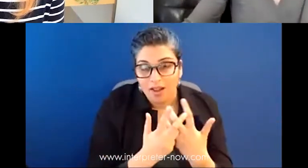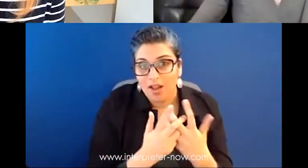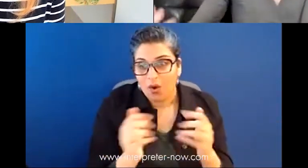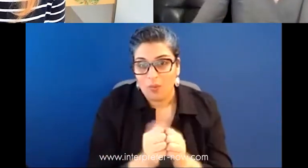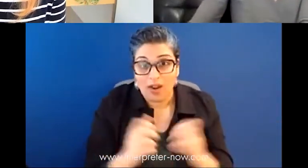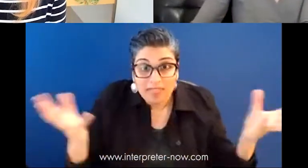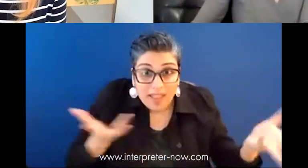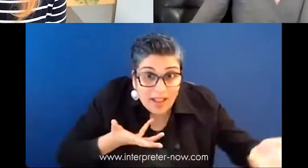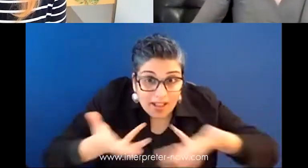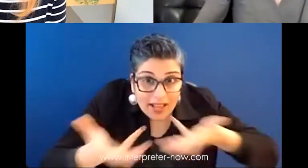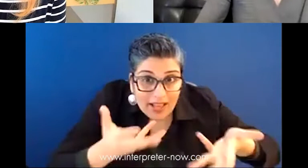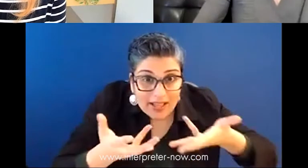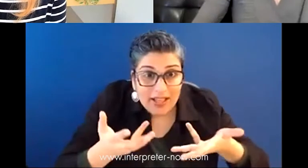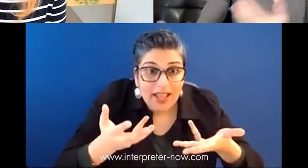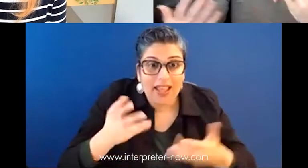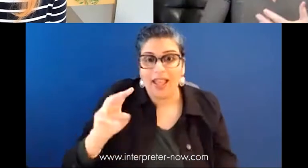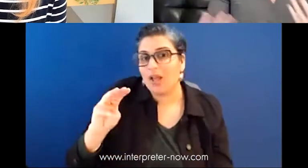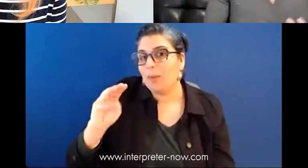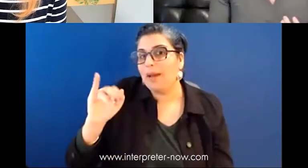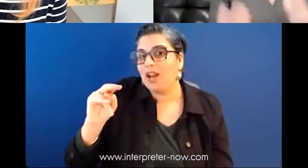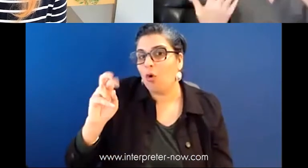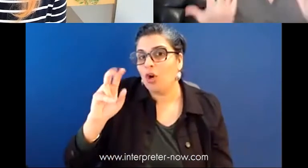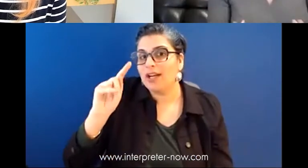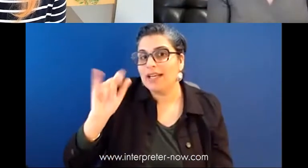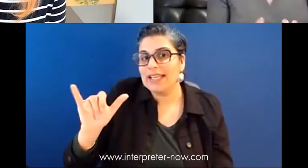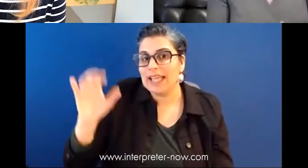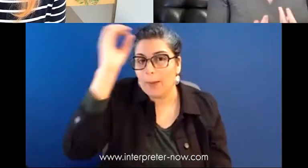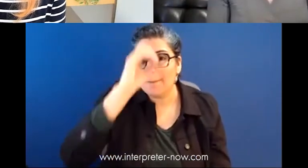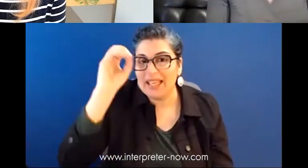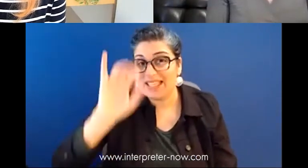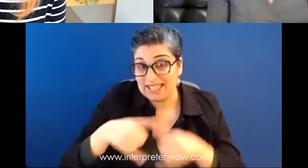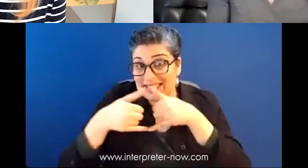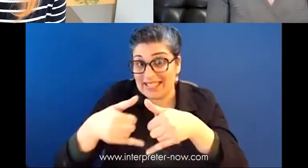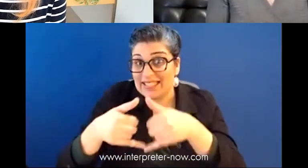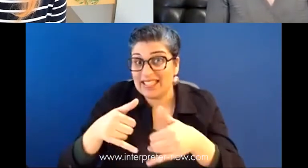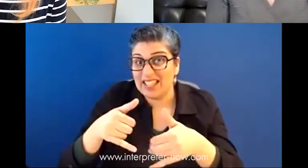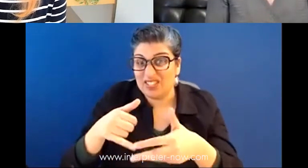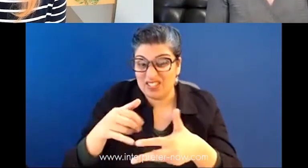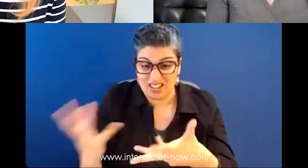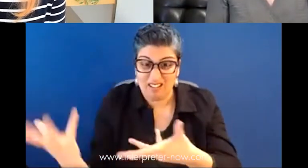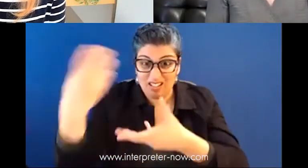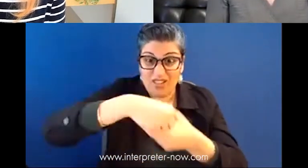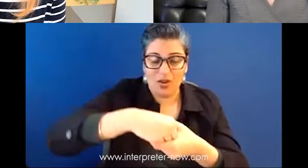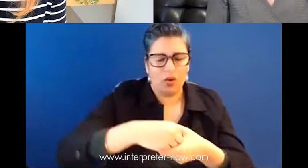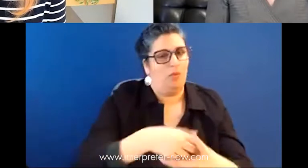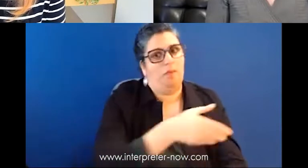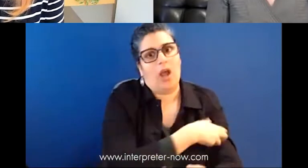and some minority opinion incentives, and you find really powerful change happening within people.